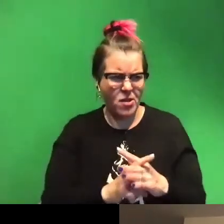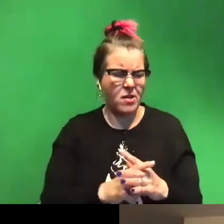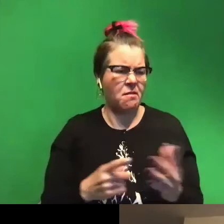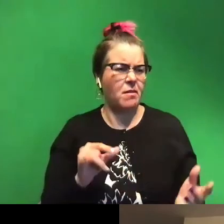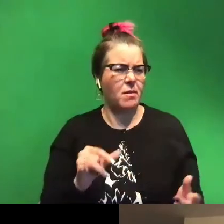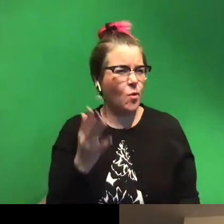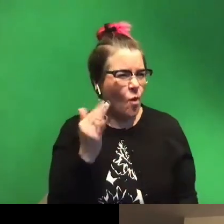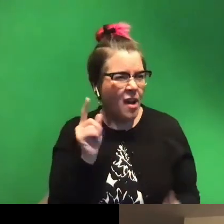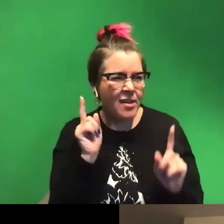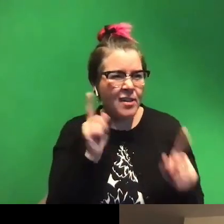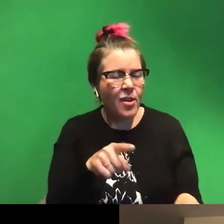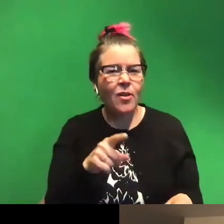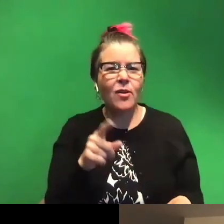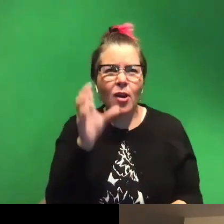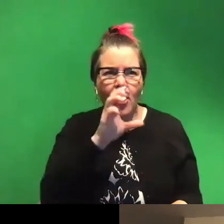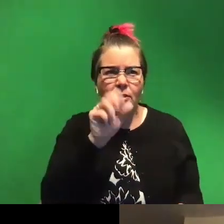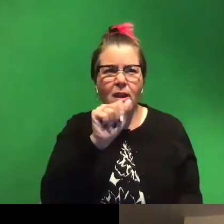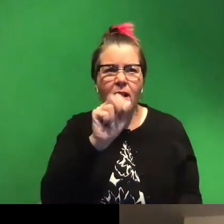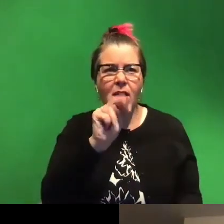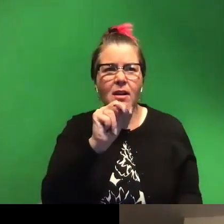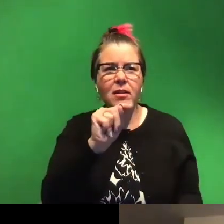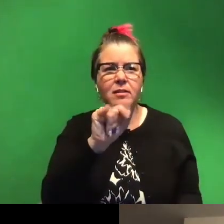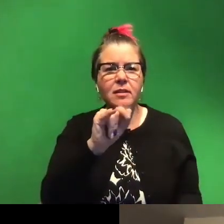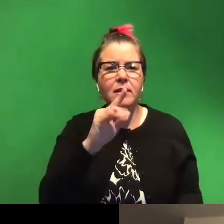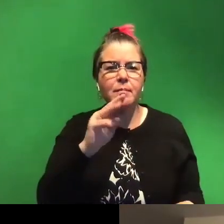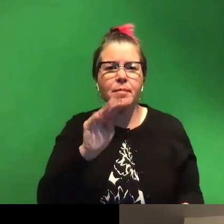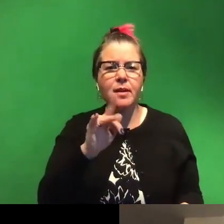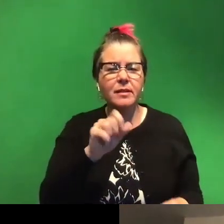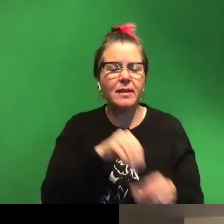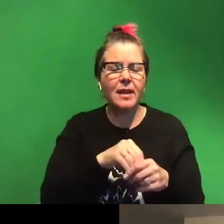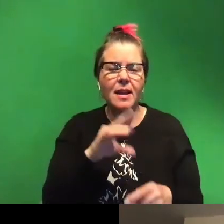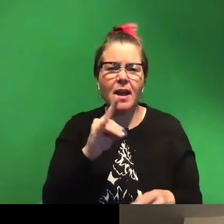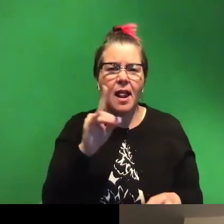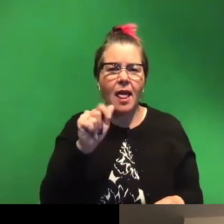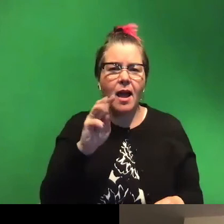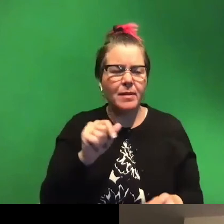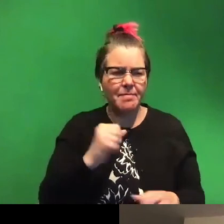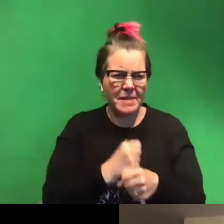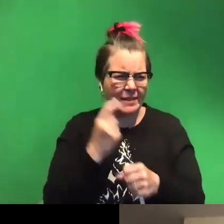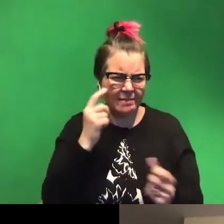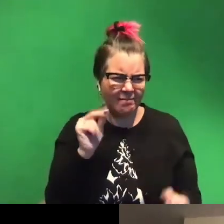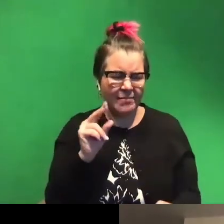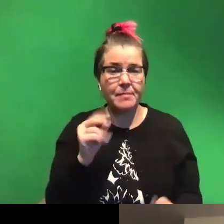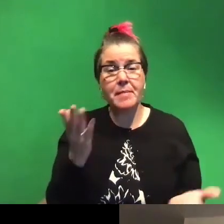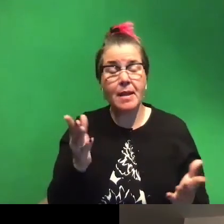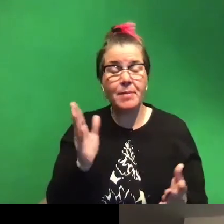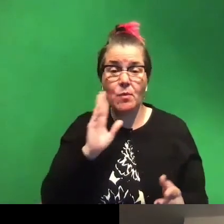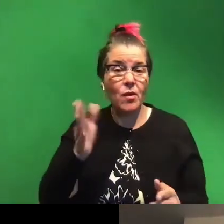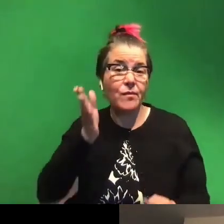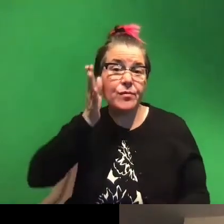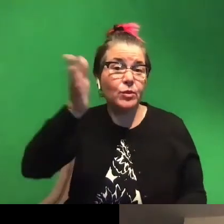would you go to look for antibodies in a llama? Like it doesn't make any sense. But then it might make sense in the long run. Like, so,